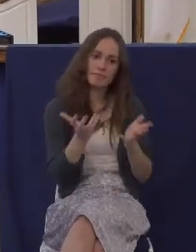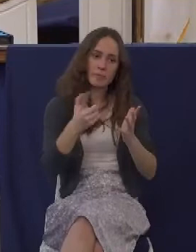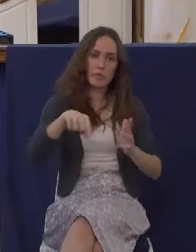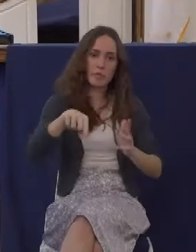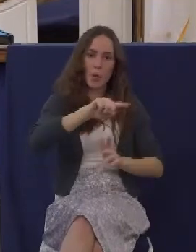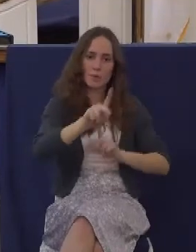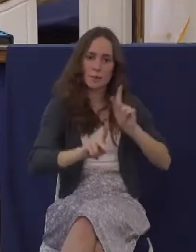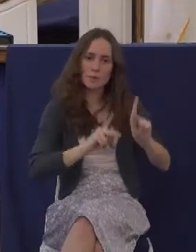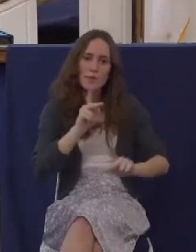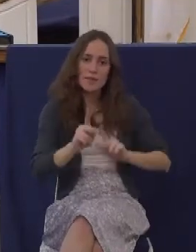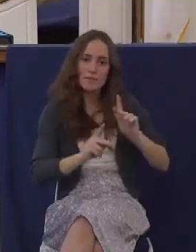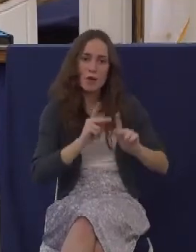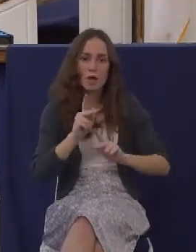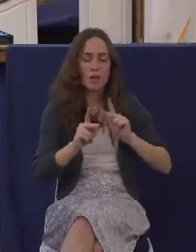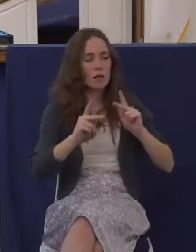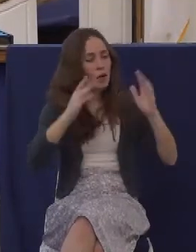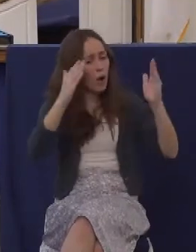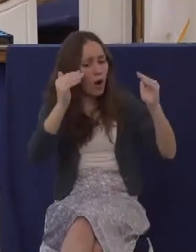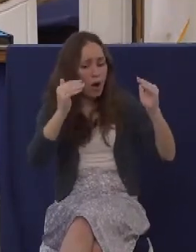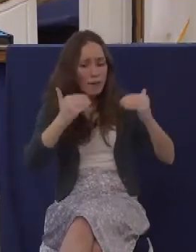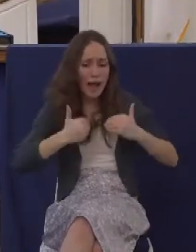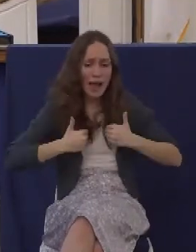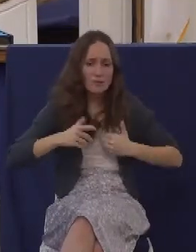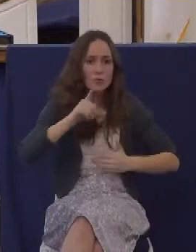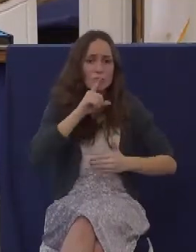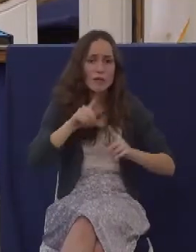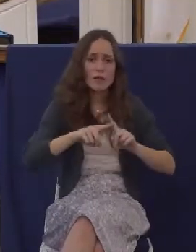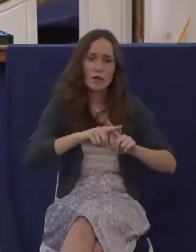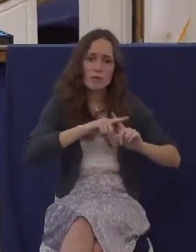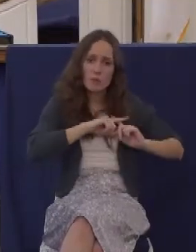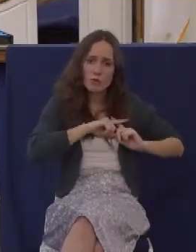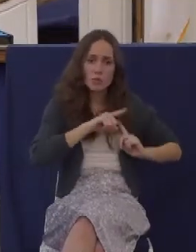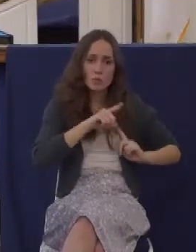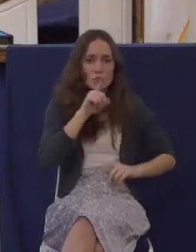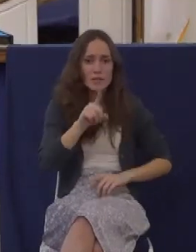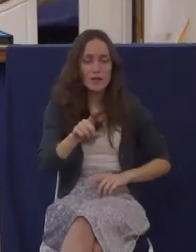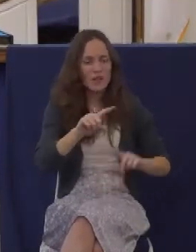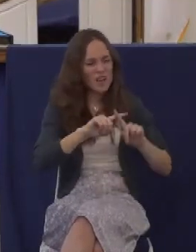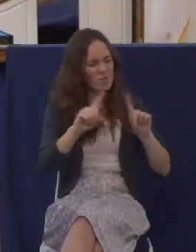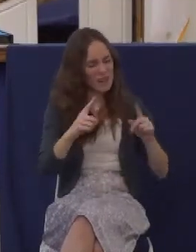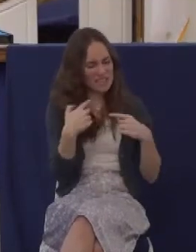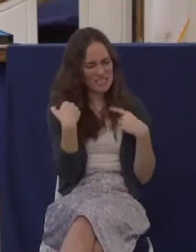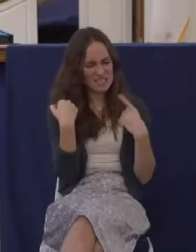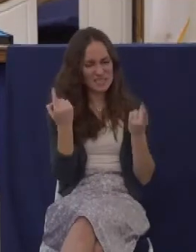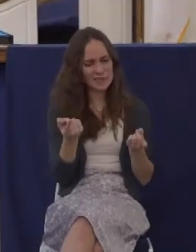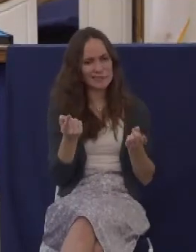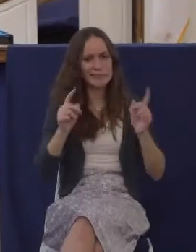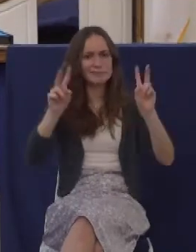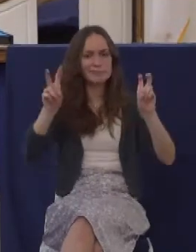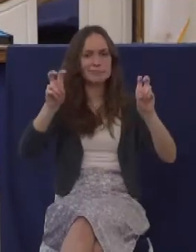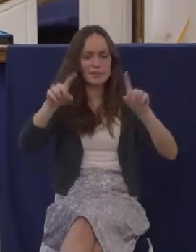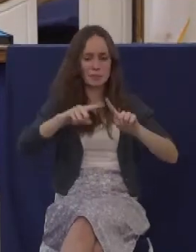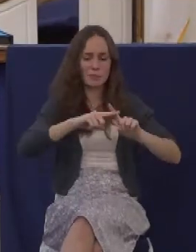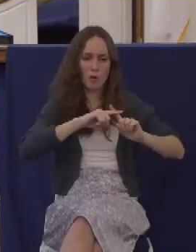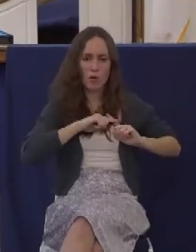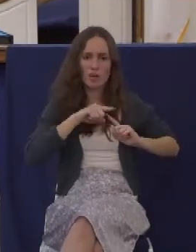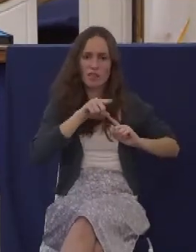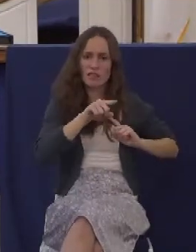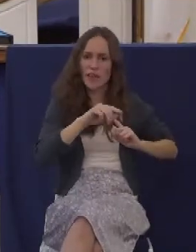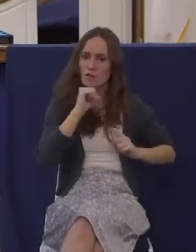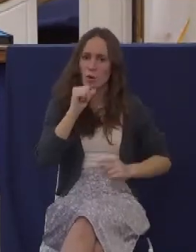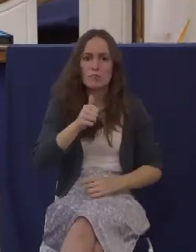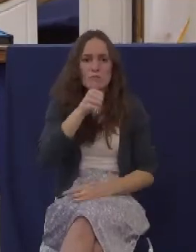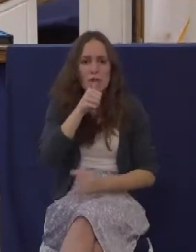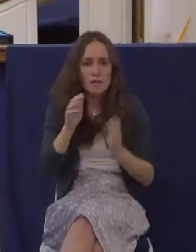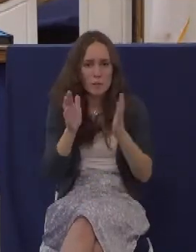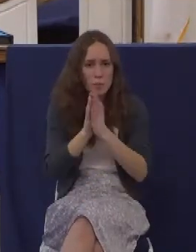an hope of their being true converts, and yet since their supposed conversion have left off the duty of secret prayer and do ordinarily